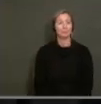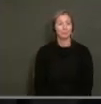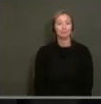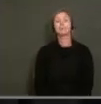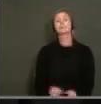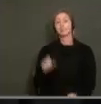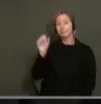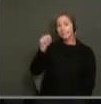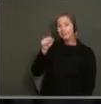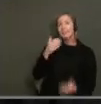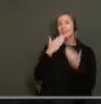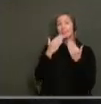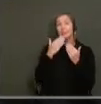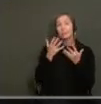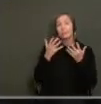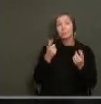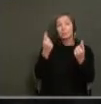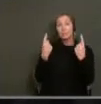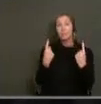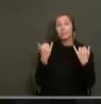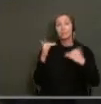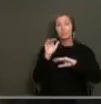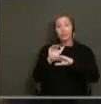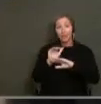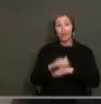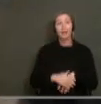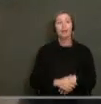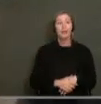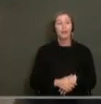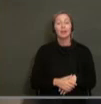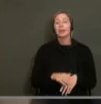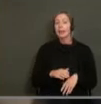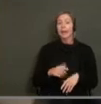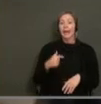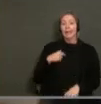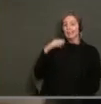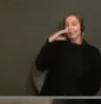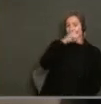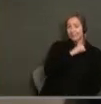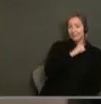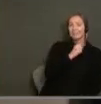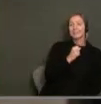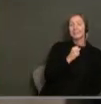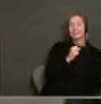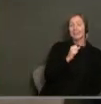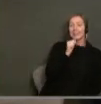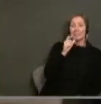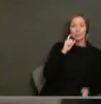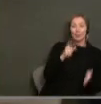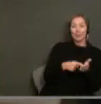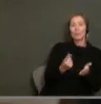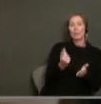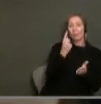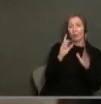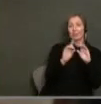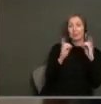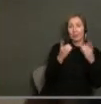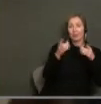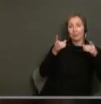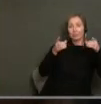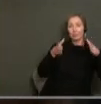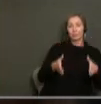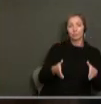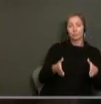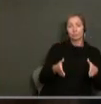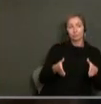Yes, thank you very much for coming out, and I was remiss in not recognizing one of our department directors who's here today, and that's